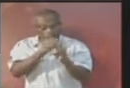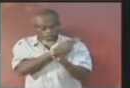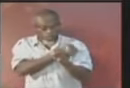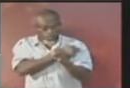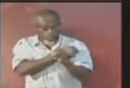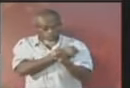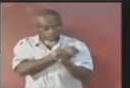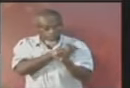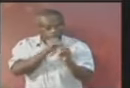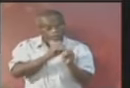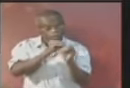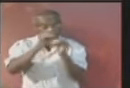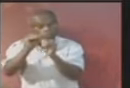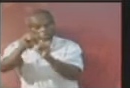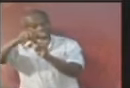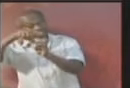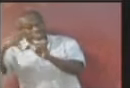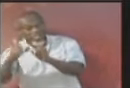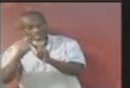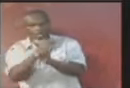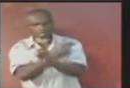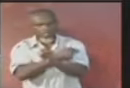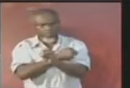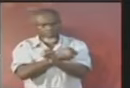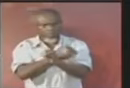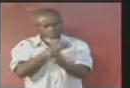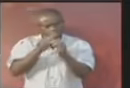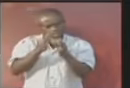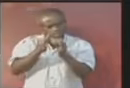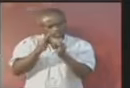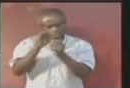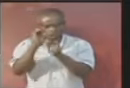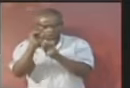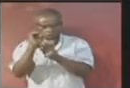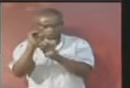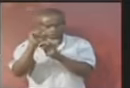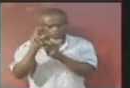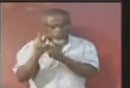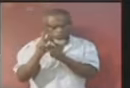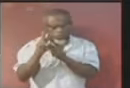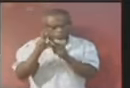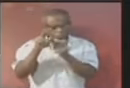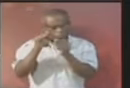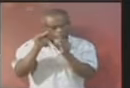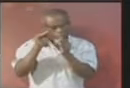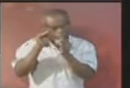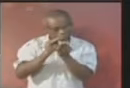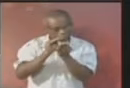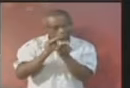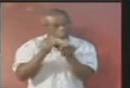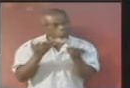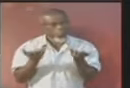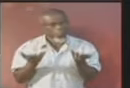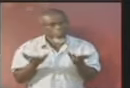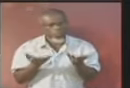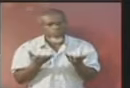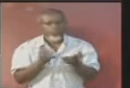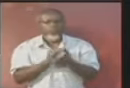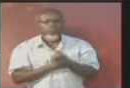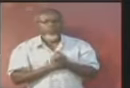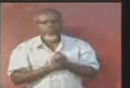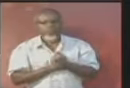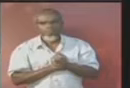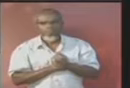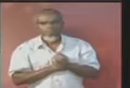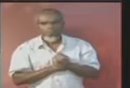en route to the other hospital? So that's my first question. My second question is, on Saturday, CMO would have spoken